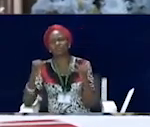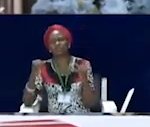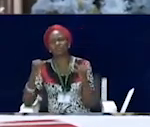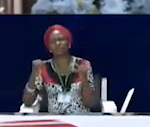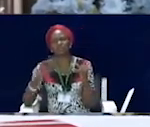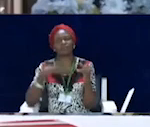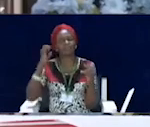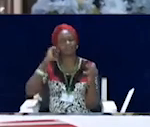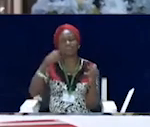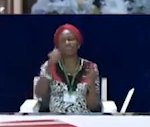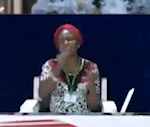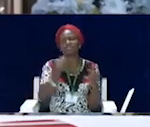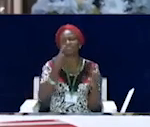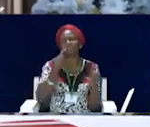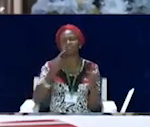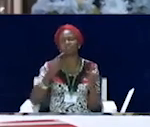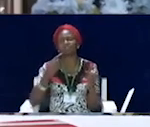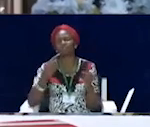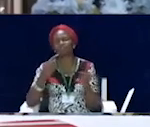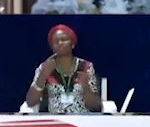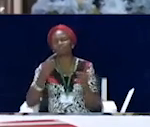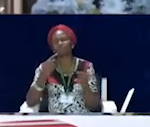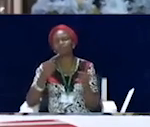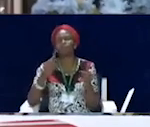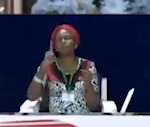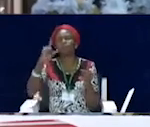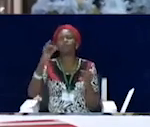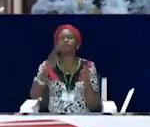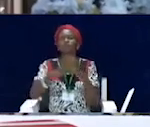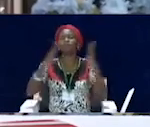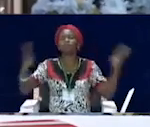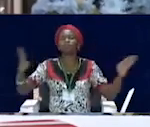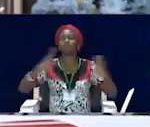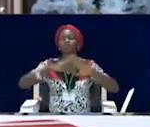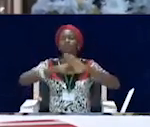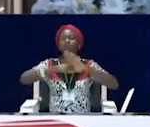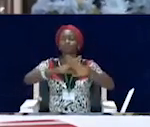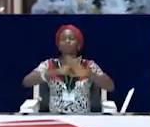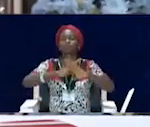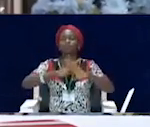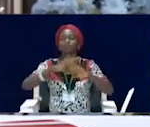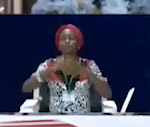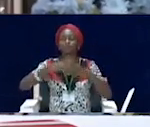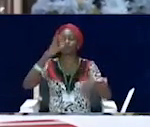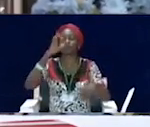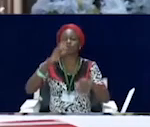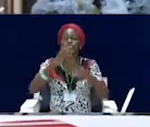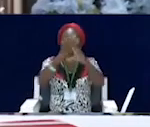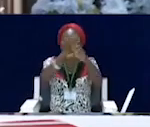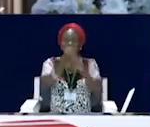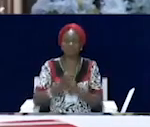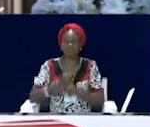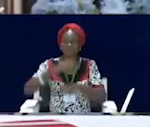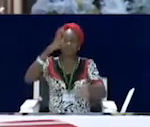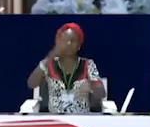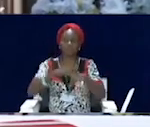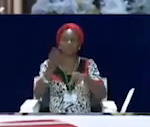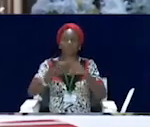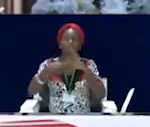And he said, one of the biggest obstacles to your receiving a touch from